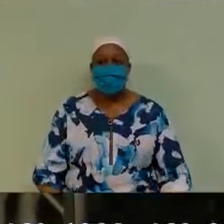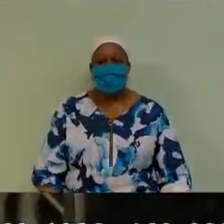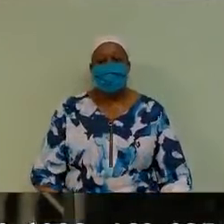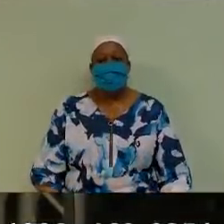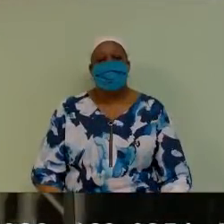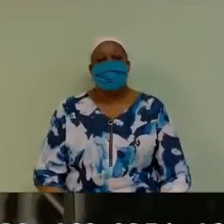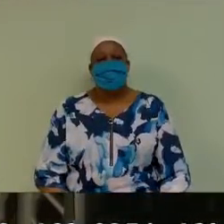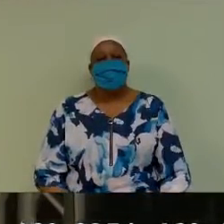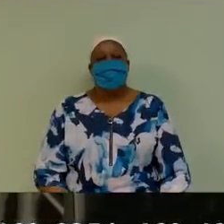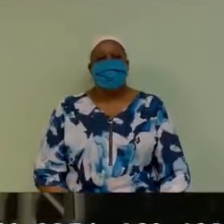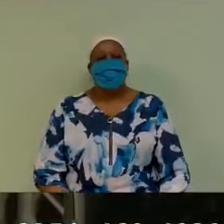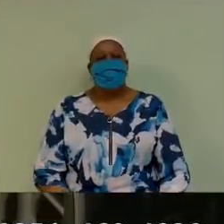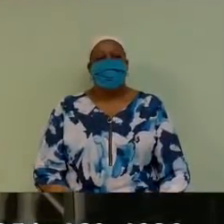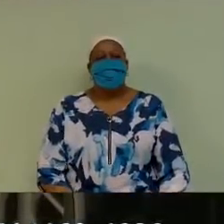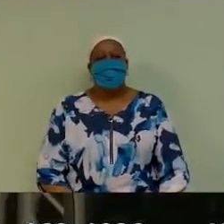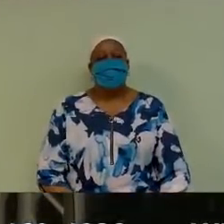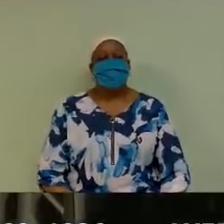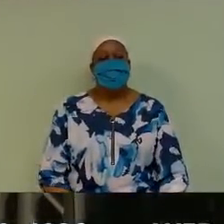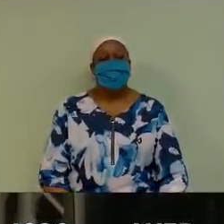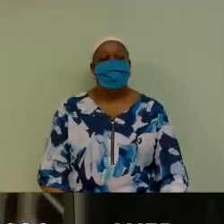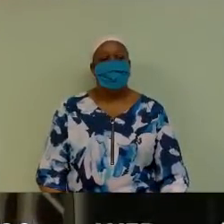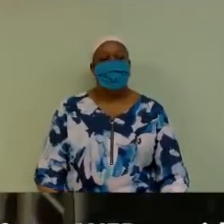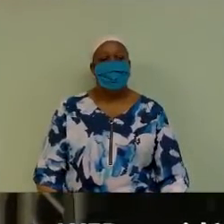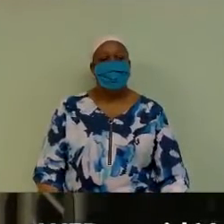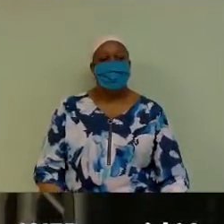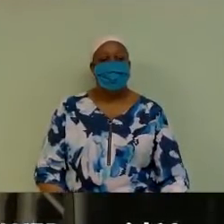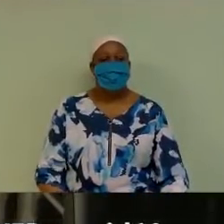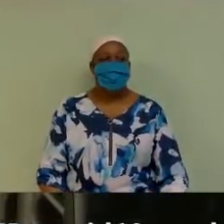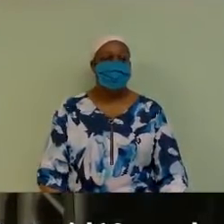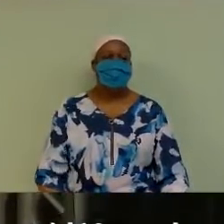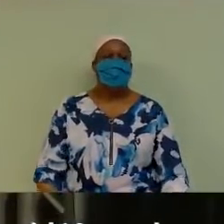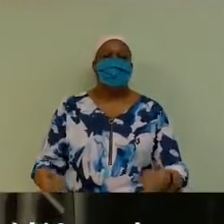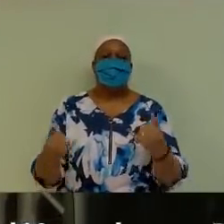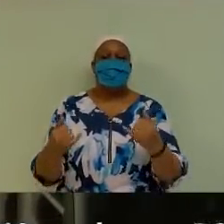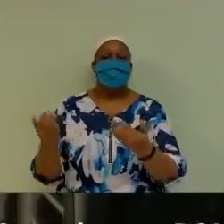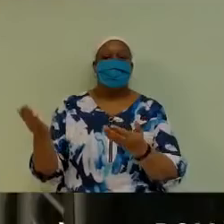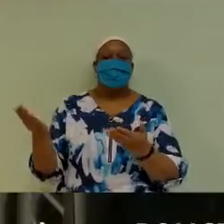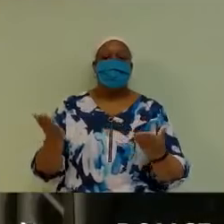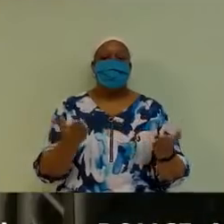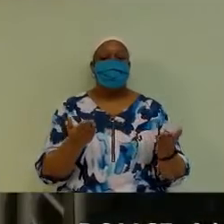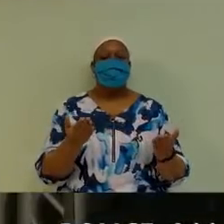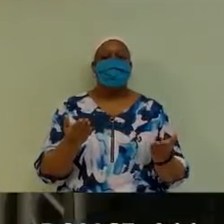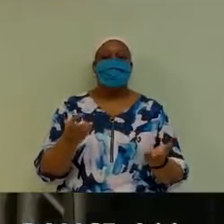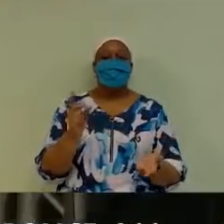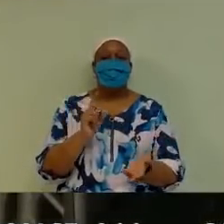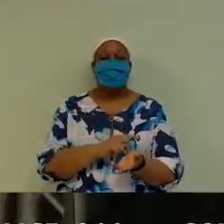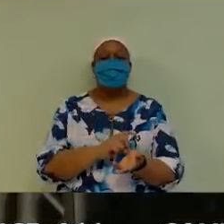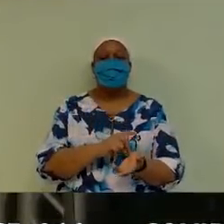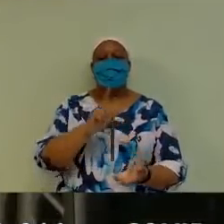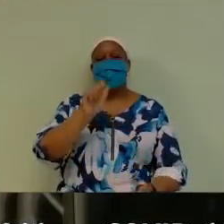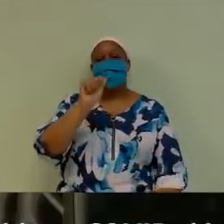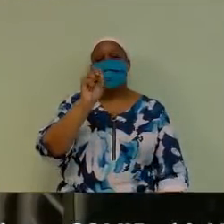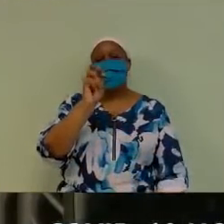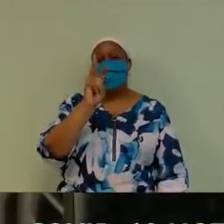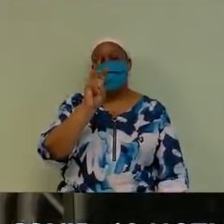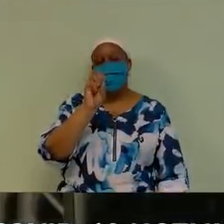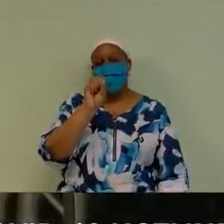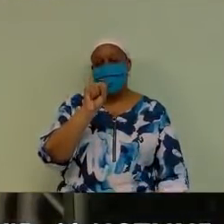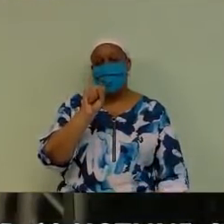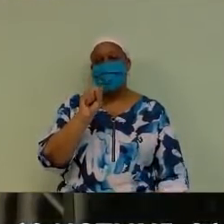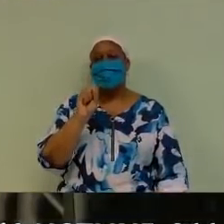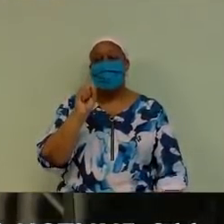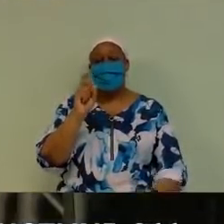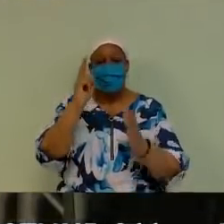Thank you very much, Superintendent Henry. I now invite Dr. Hazel Laws, our Chief